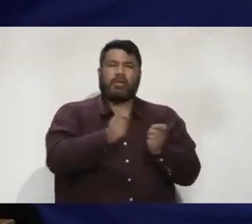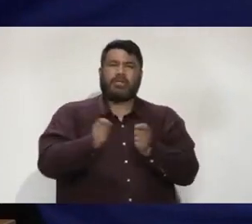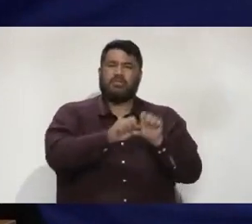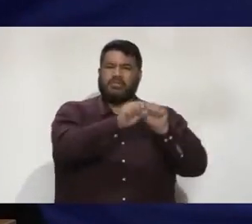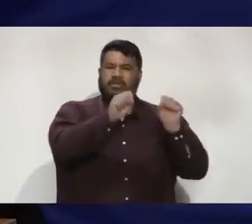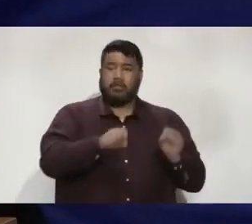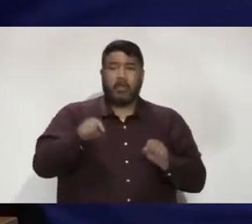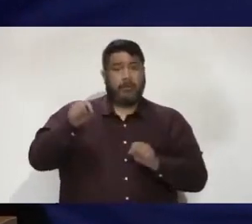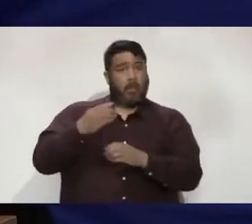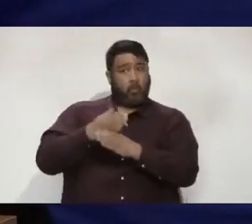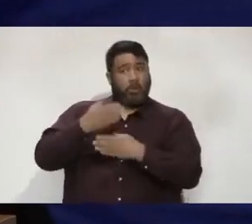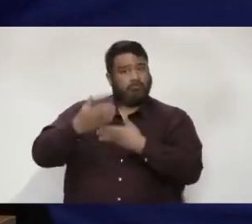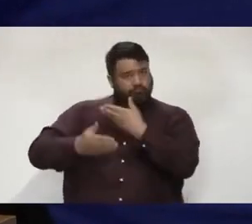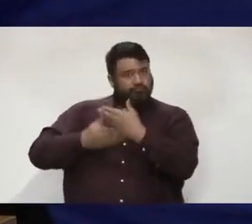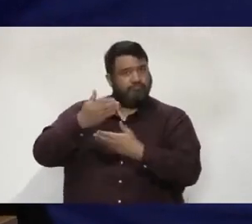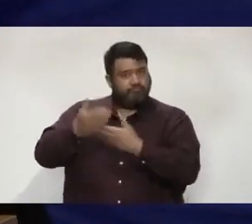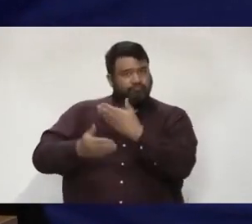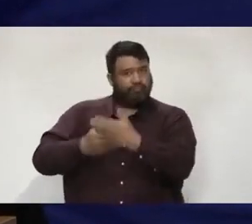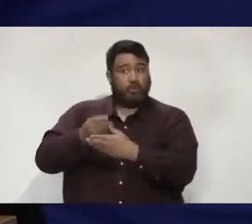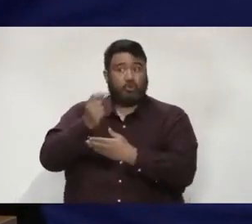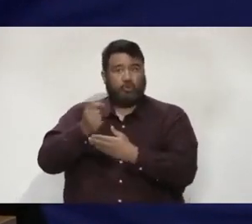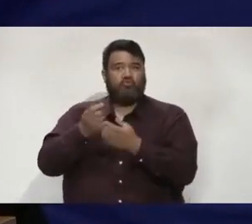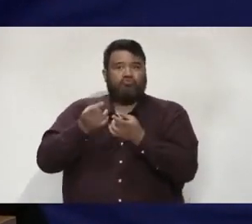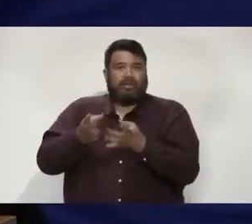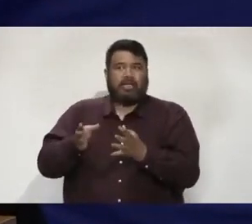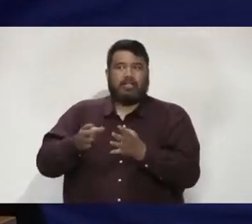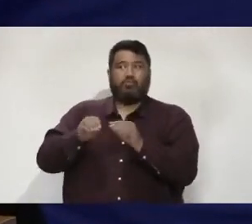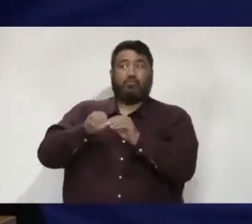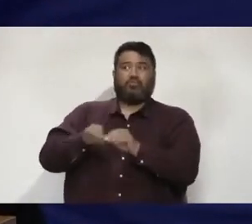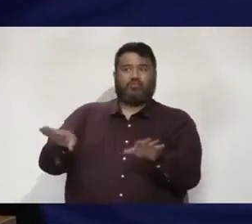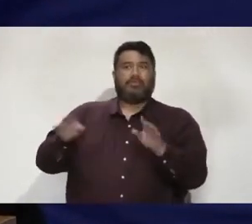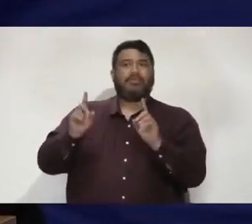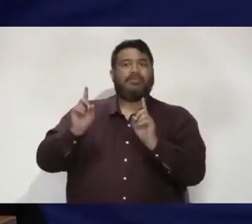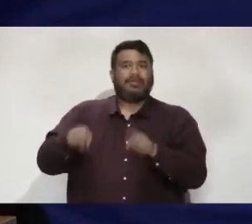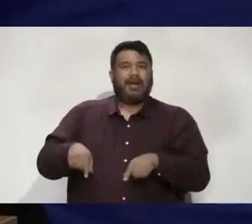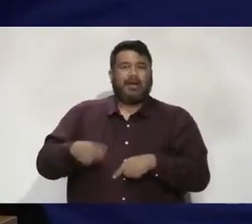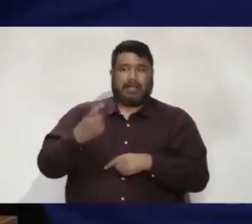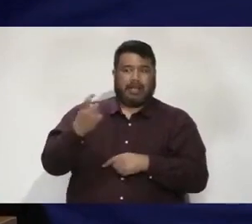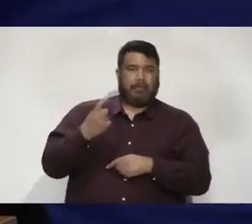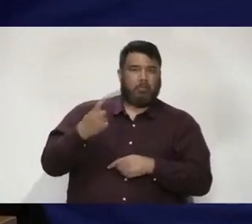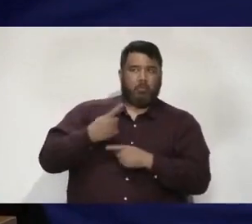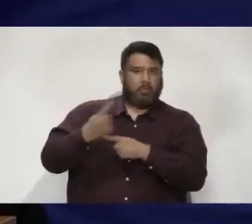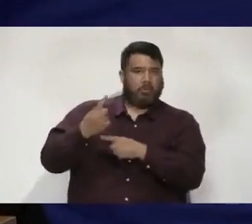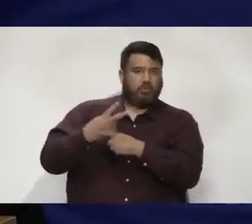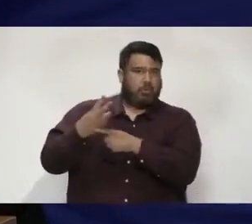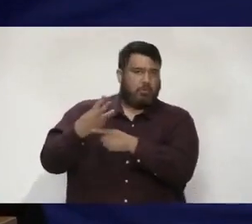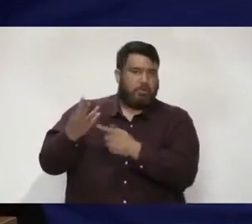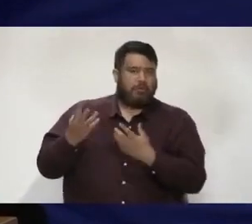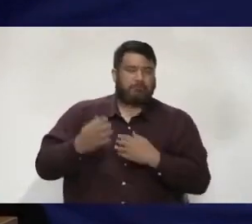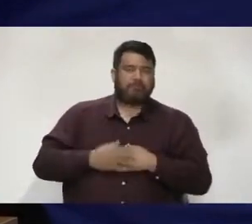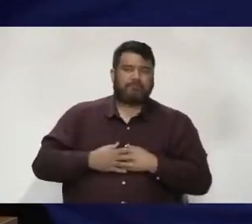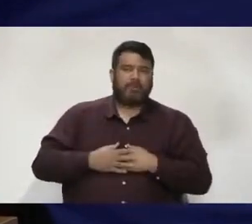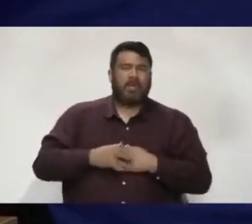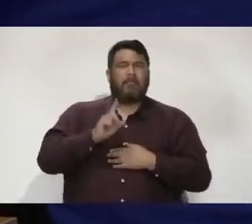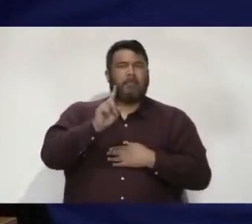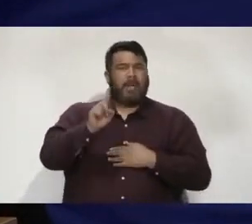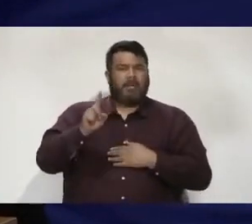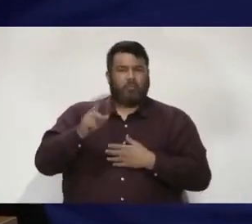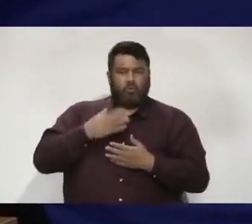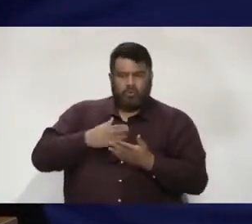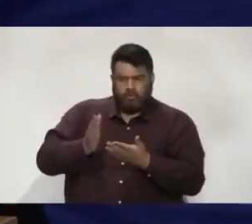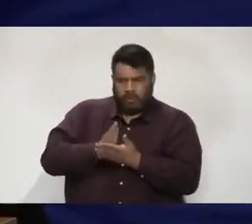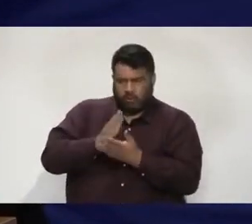way to having that being rolled out. We're expecting that in the coming weeks. We need to make sure that it's a robust